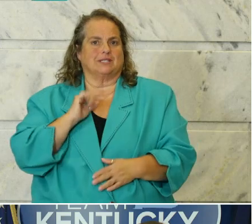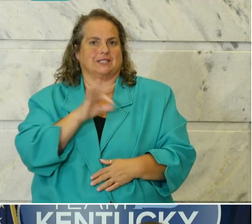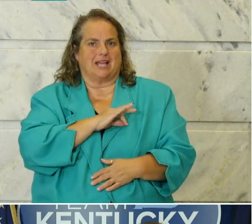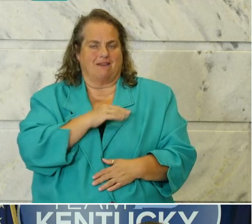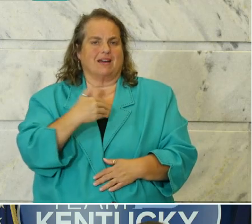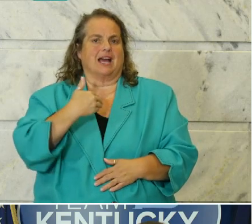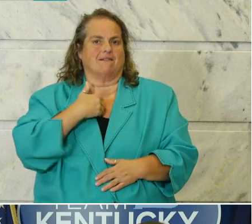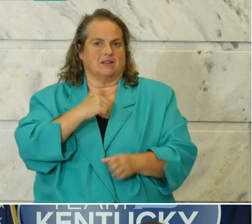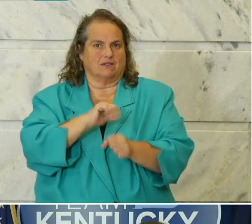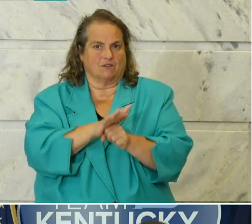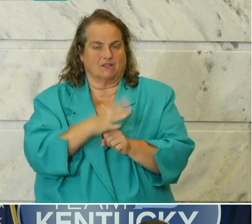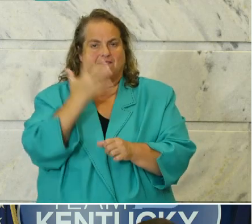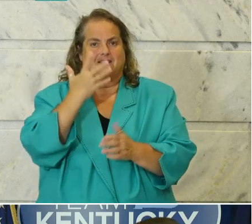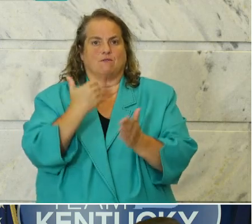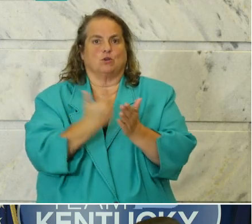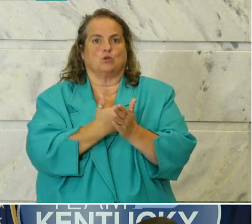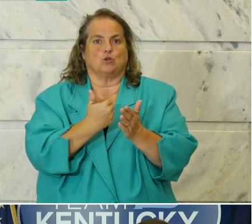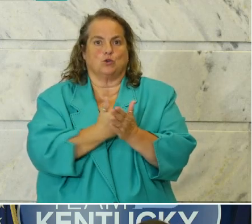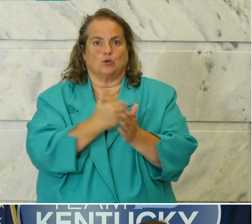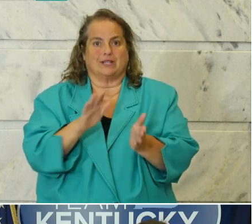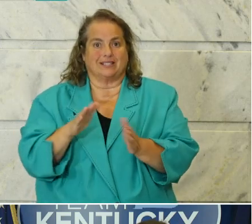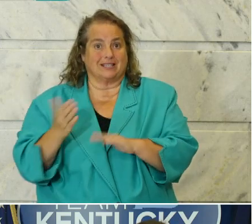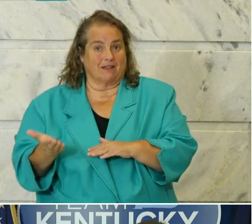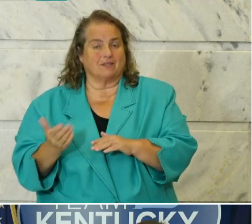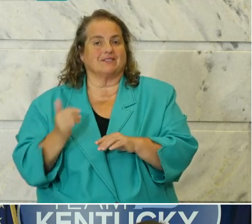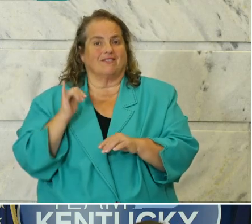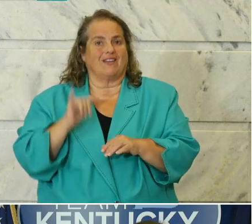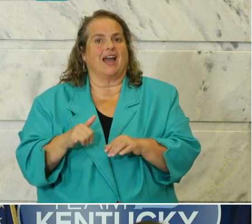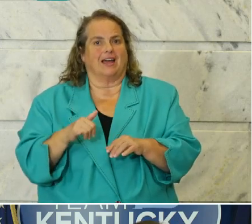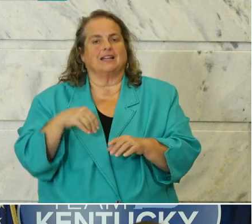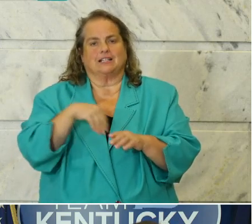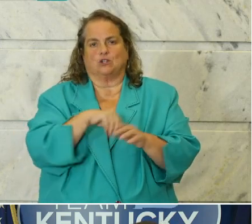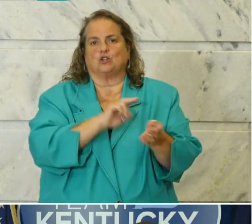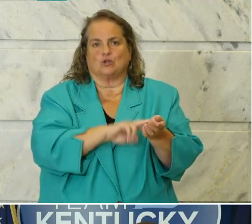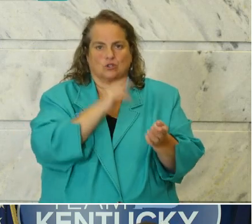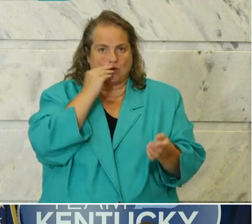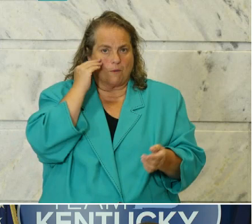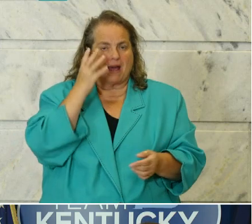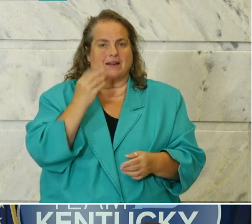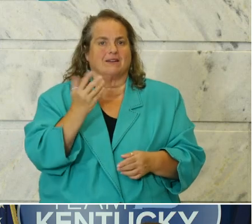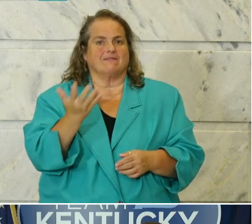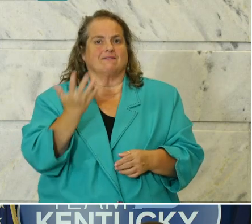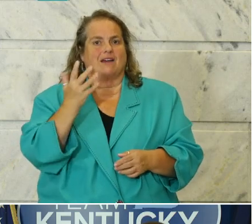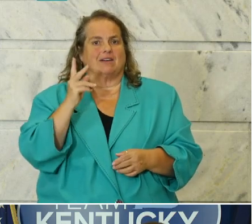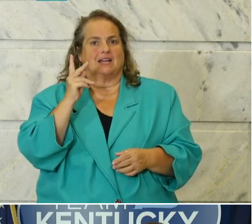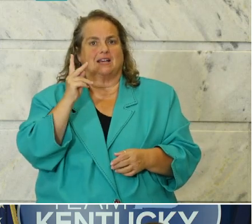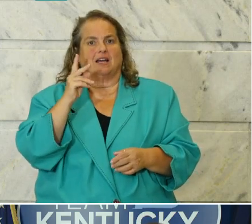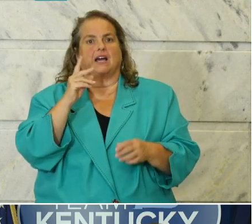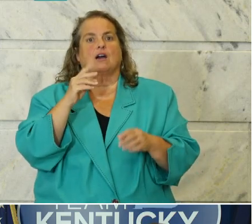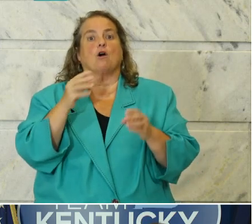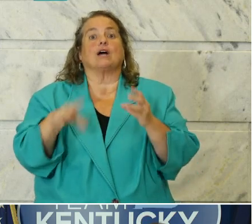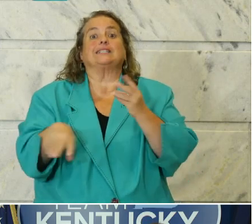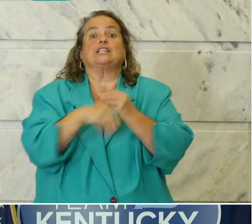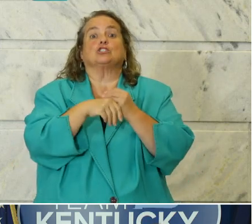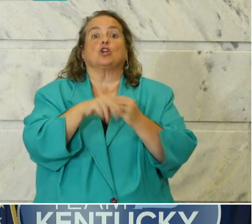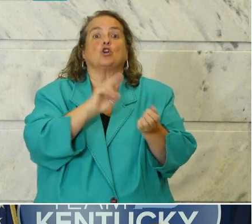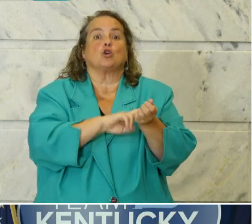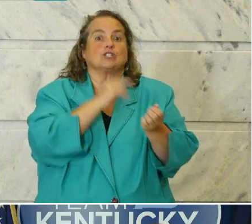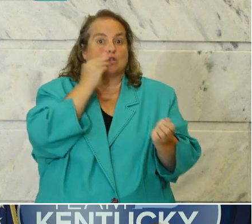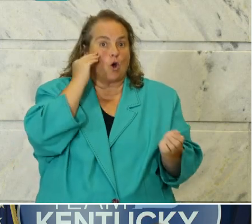positive. 5 new deaths attributable to long-term care. 5 additional Kentucky facilities. Child